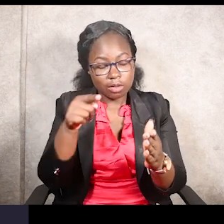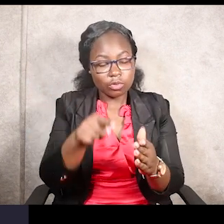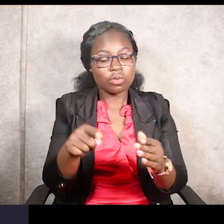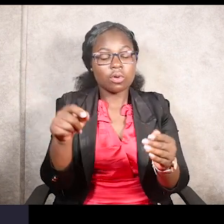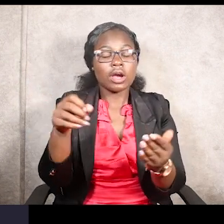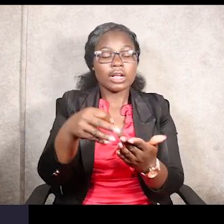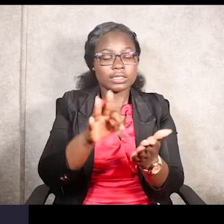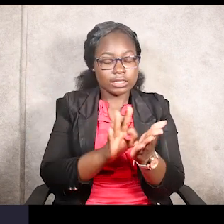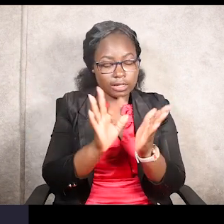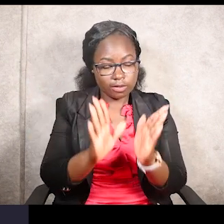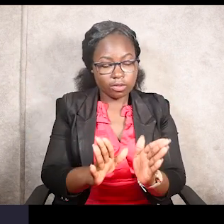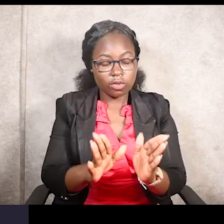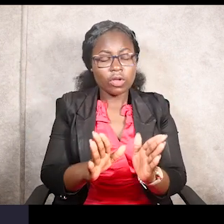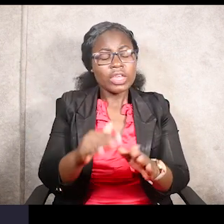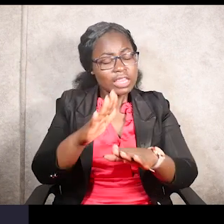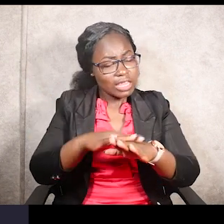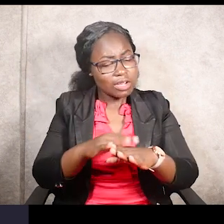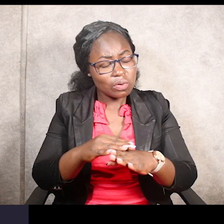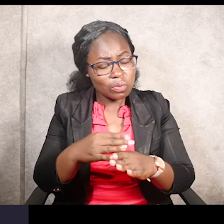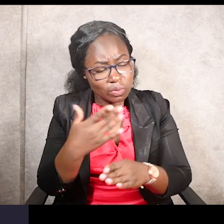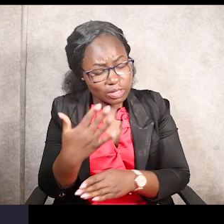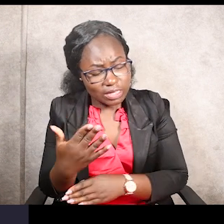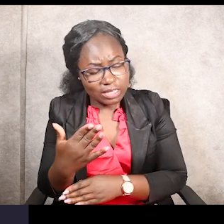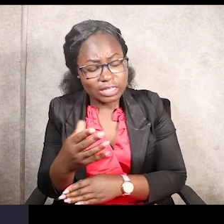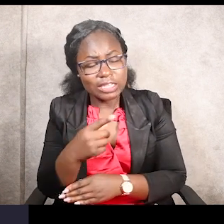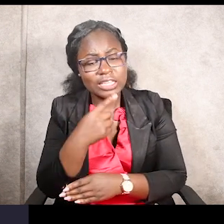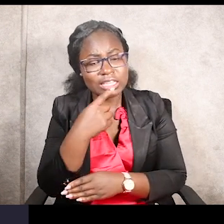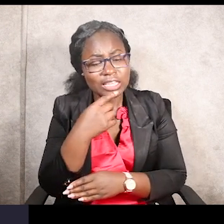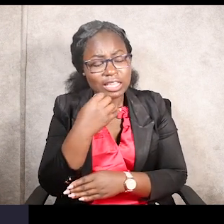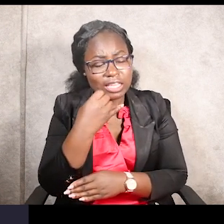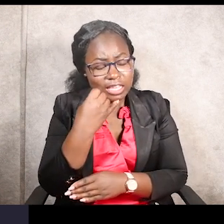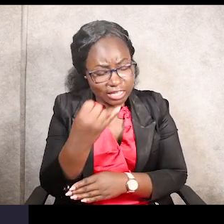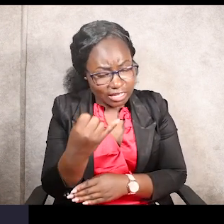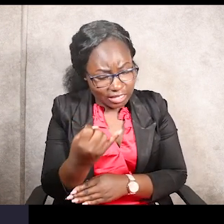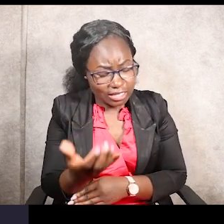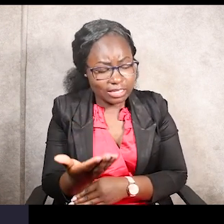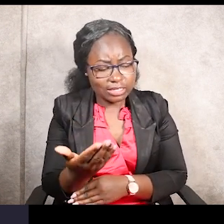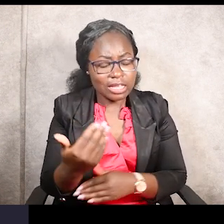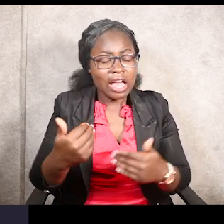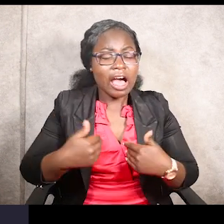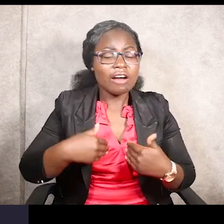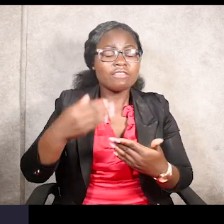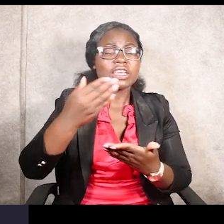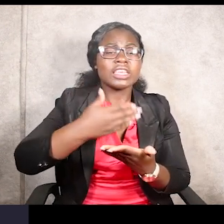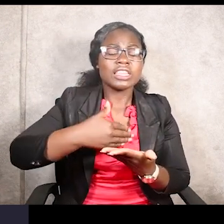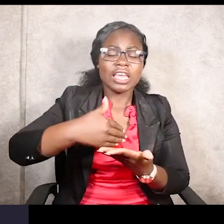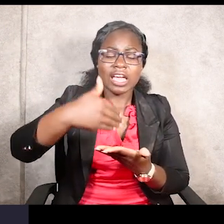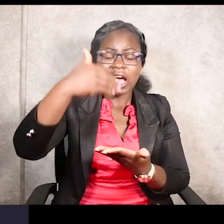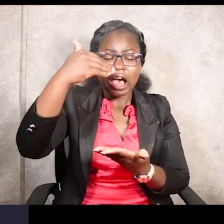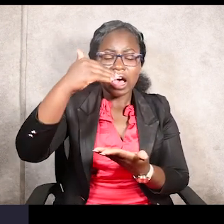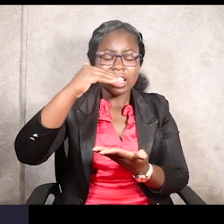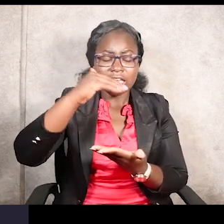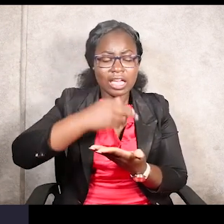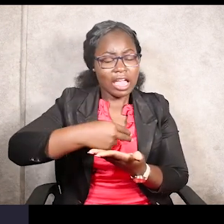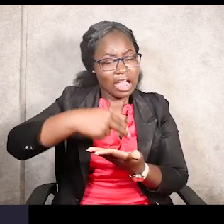about angel financiers, they do not actually require very high rates of return.